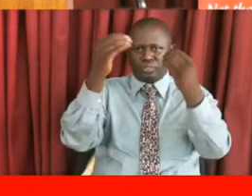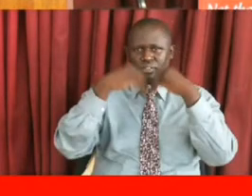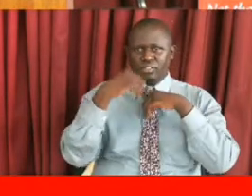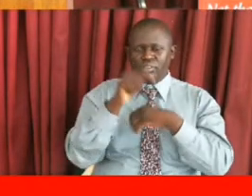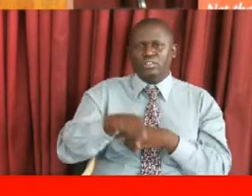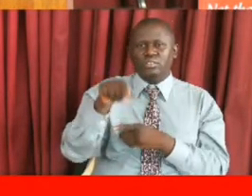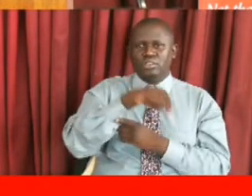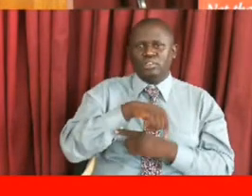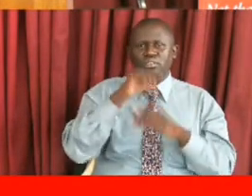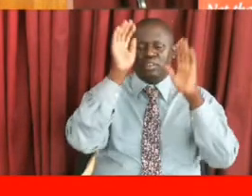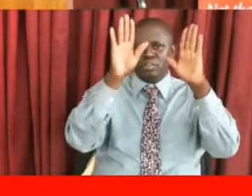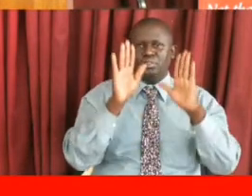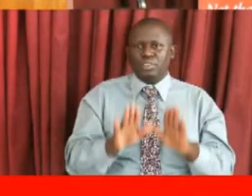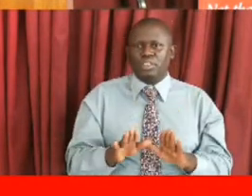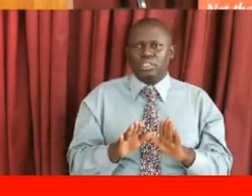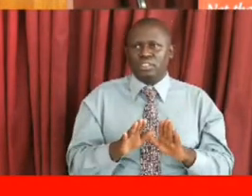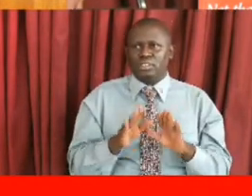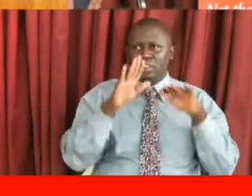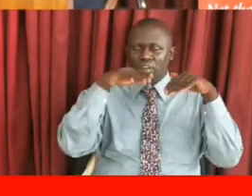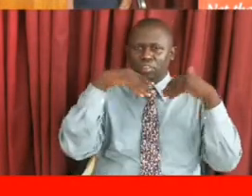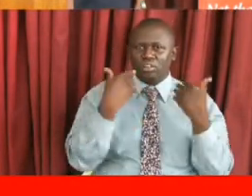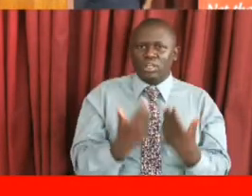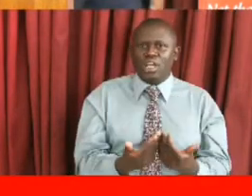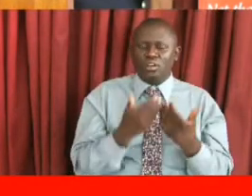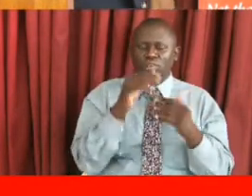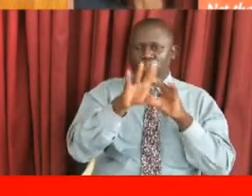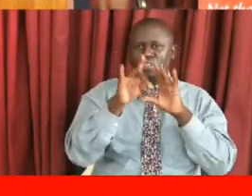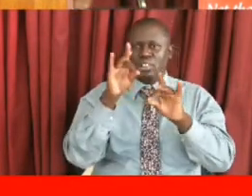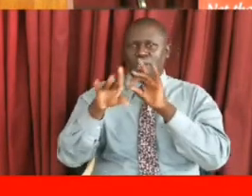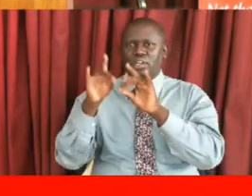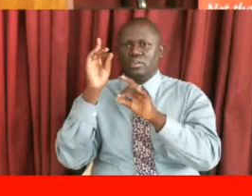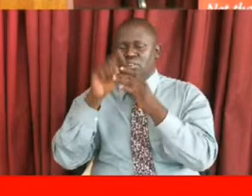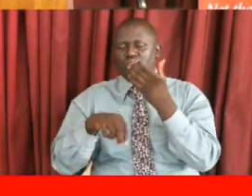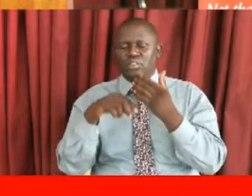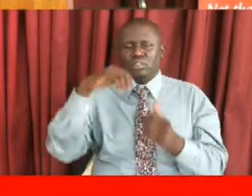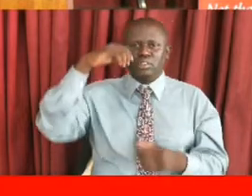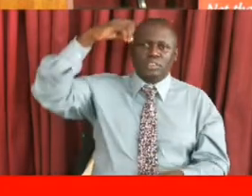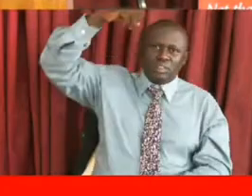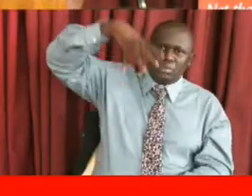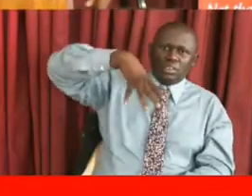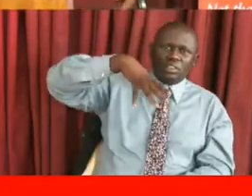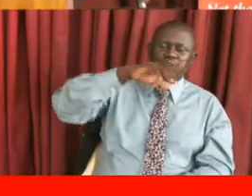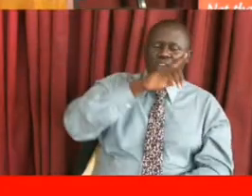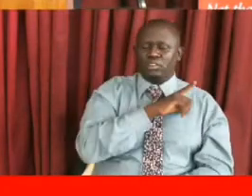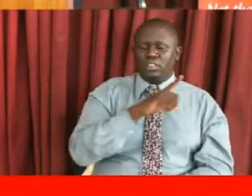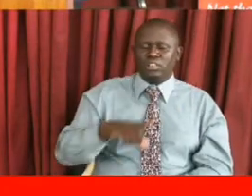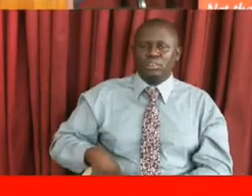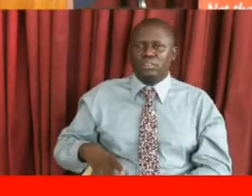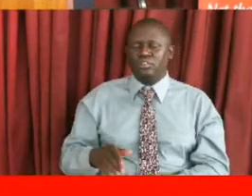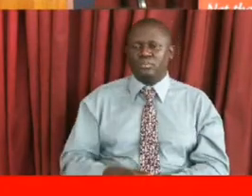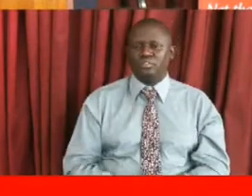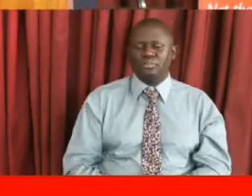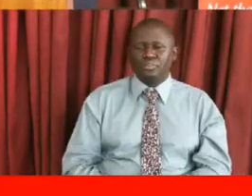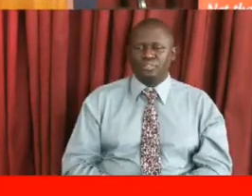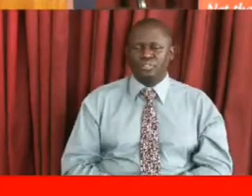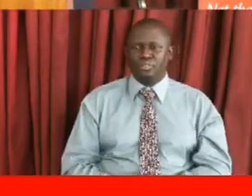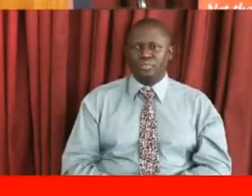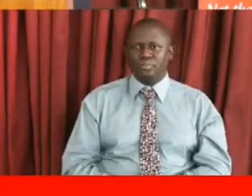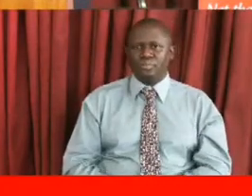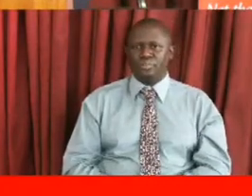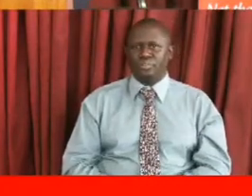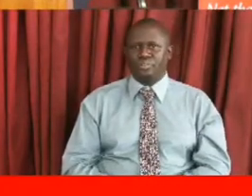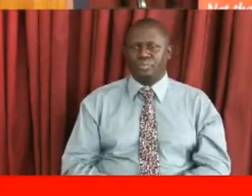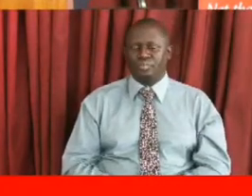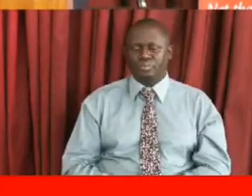revelation of how to identify the presence of the Lord for he prayed